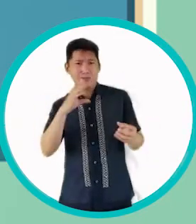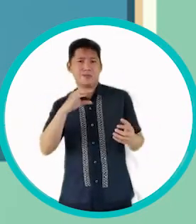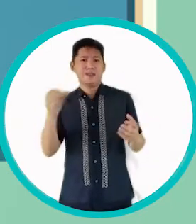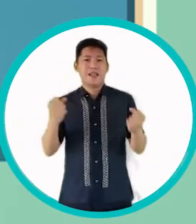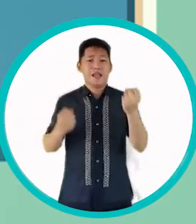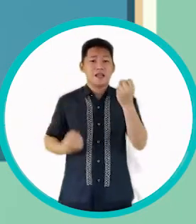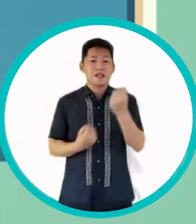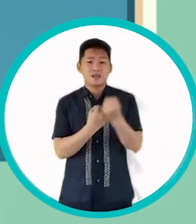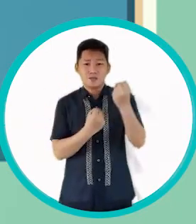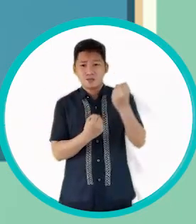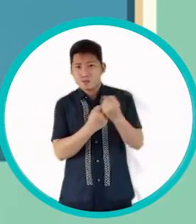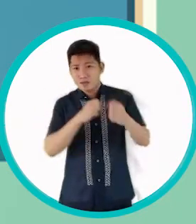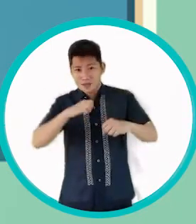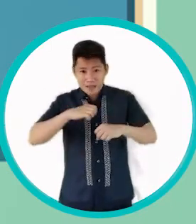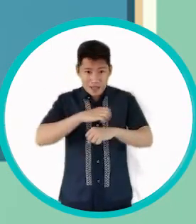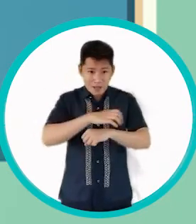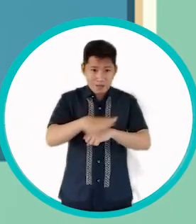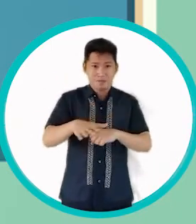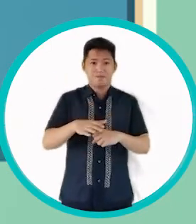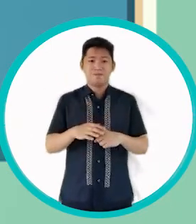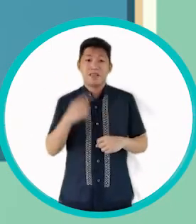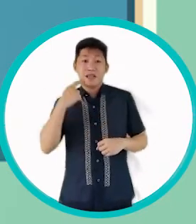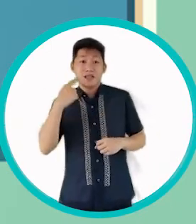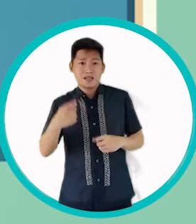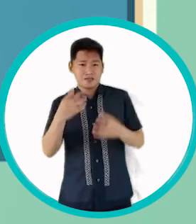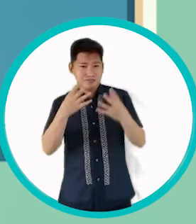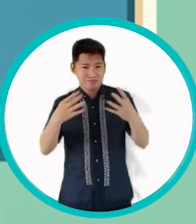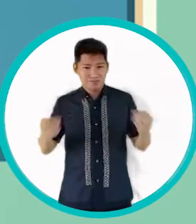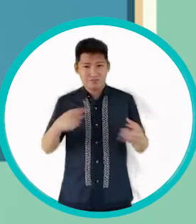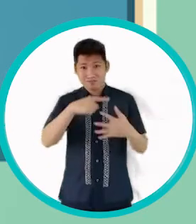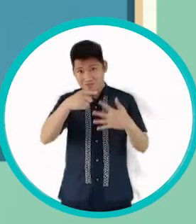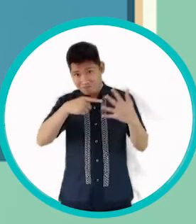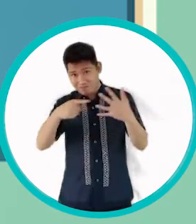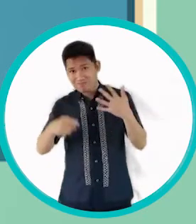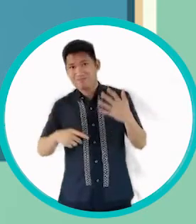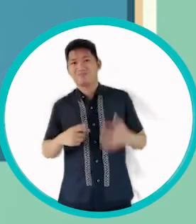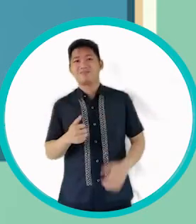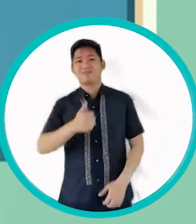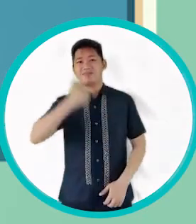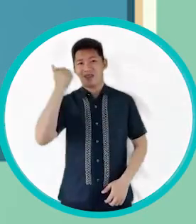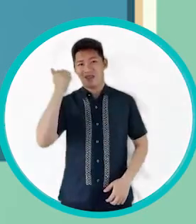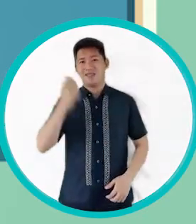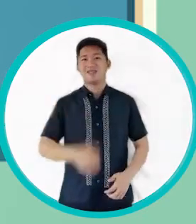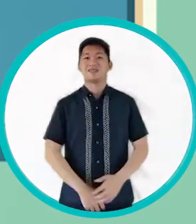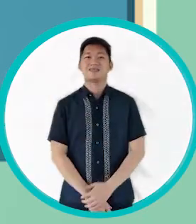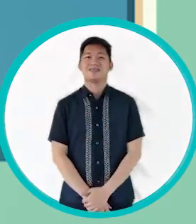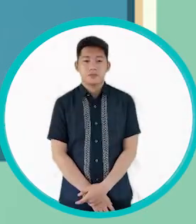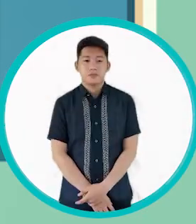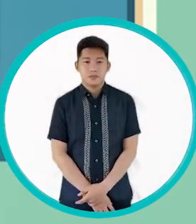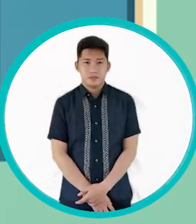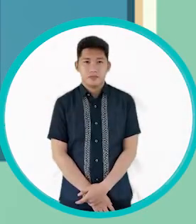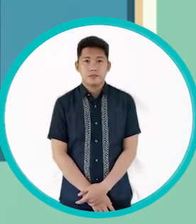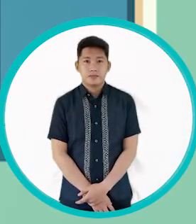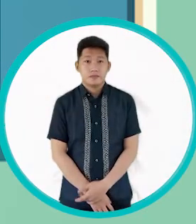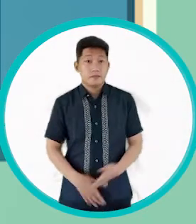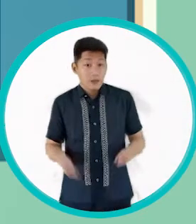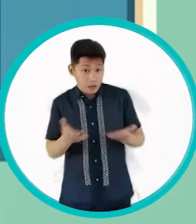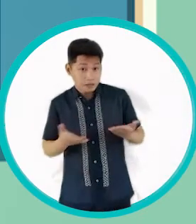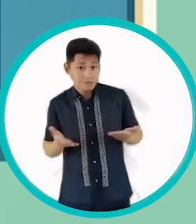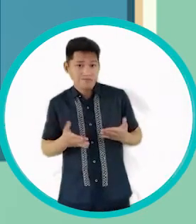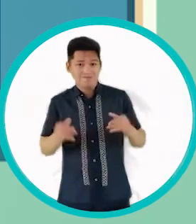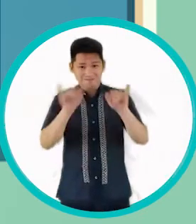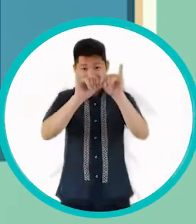potential solution and support the effectiveness of the mentioned solution, among others. Here is